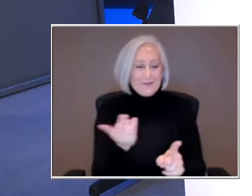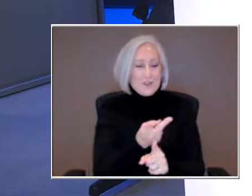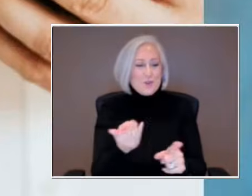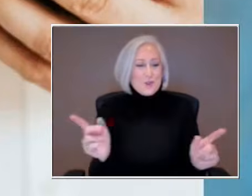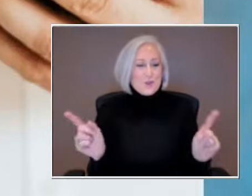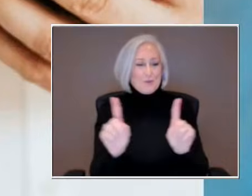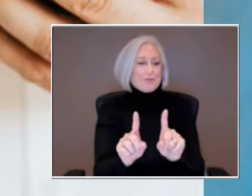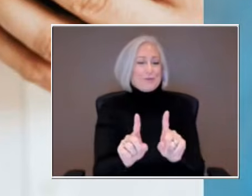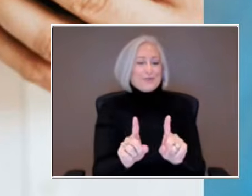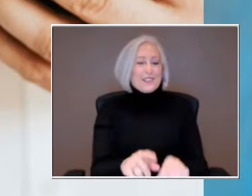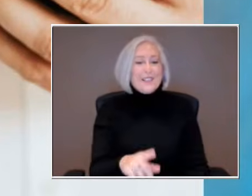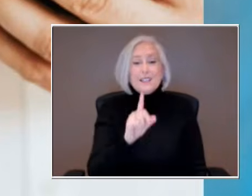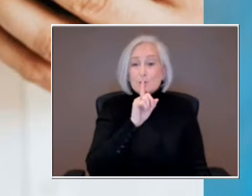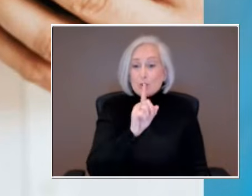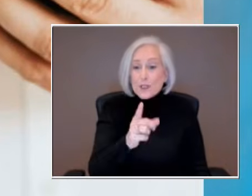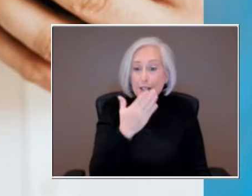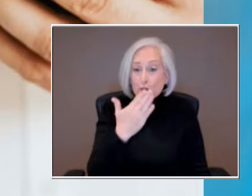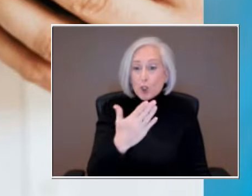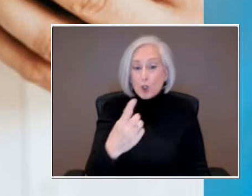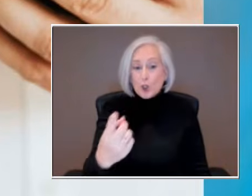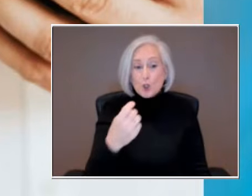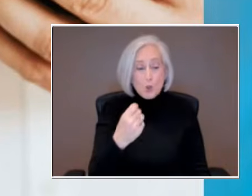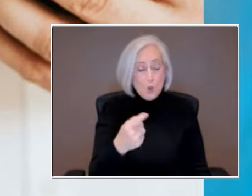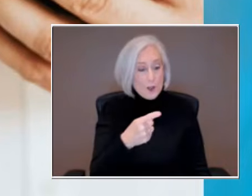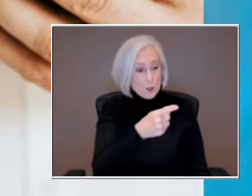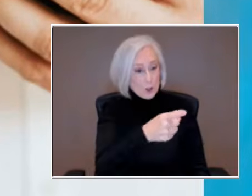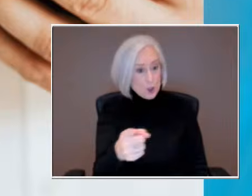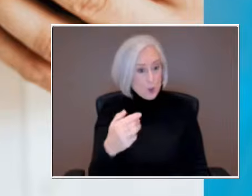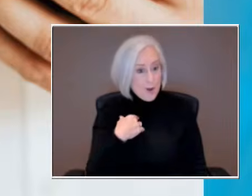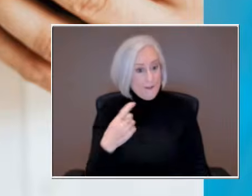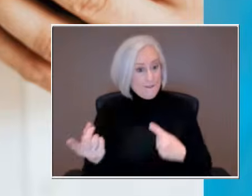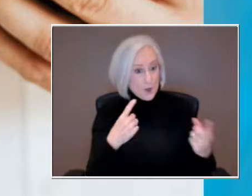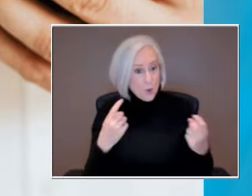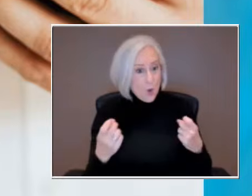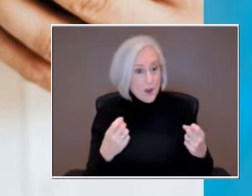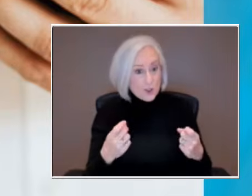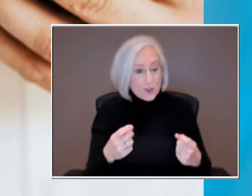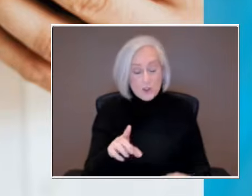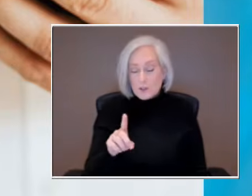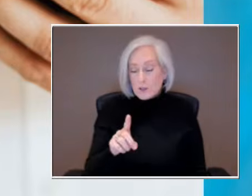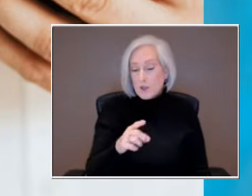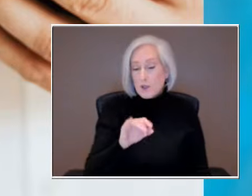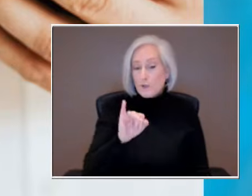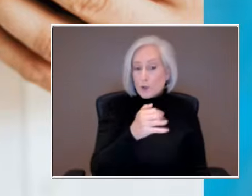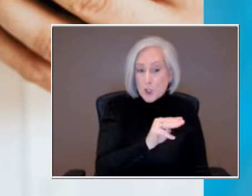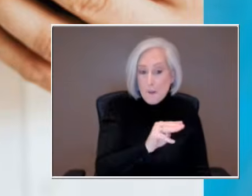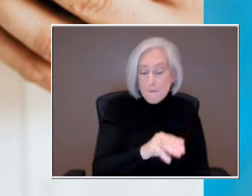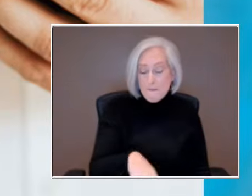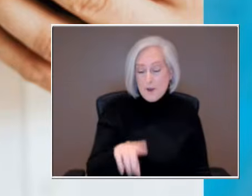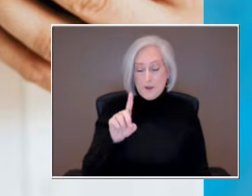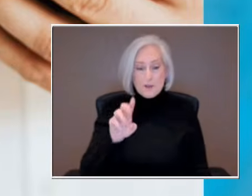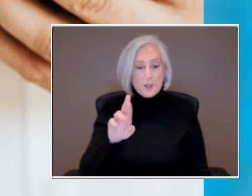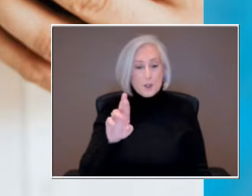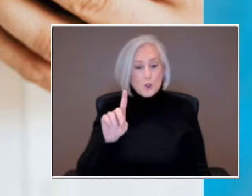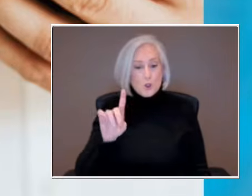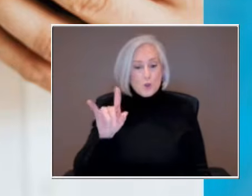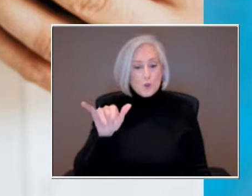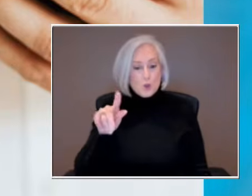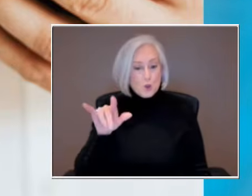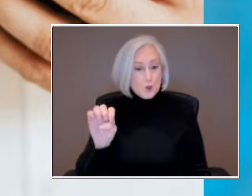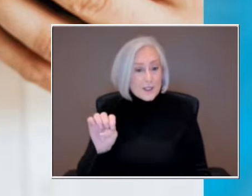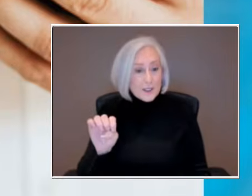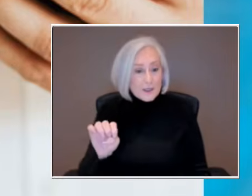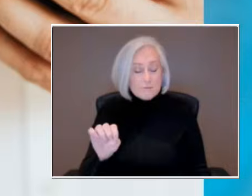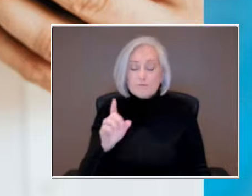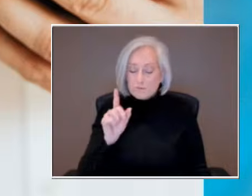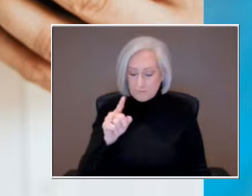really nice questions coming in. If you have anything you'd like us to ask Jim or Dr. Doolittle, or you'd like us to share as a comment on our program, you can just send it to